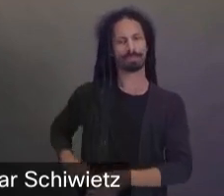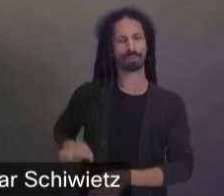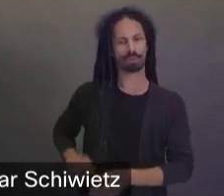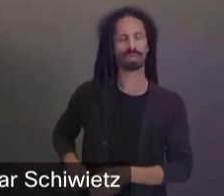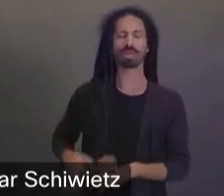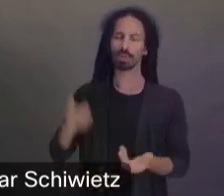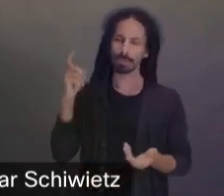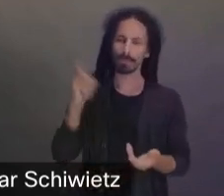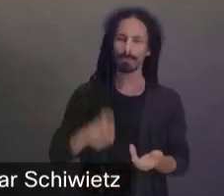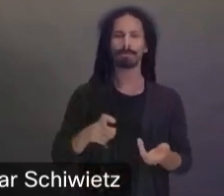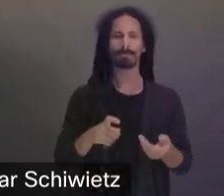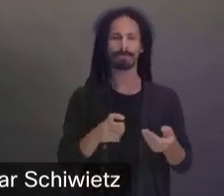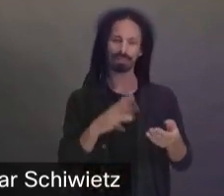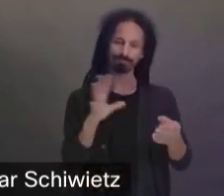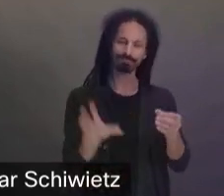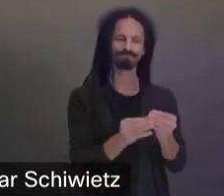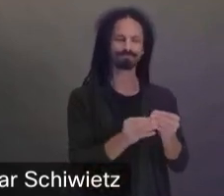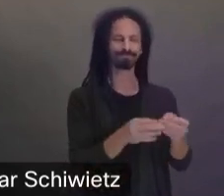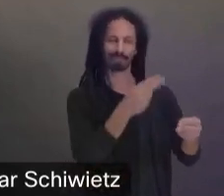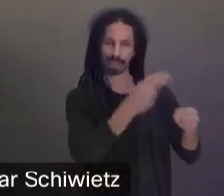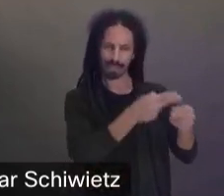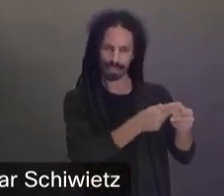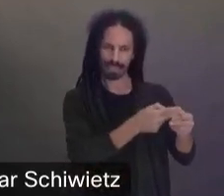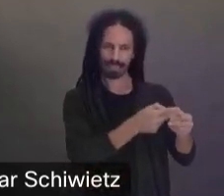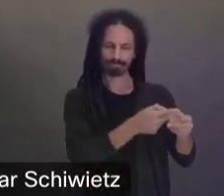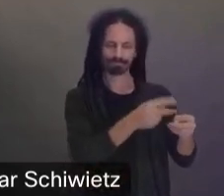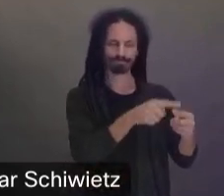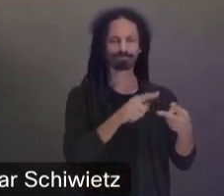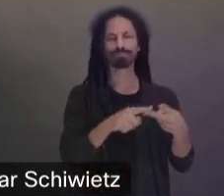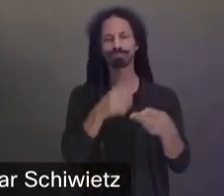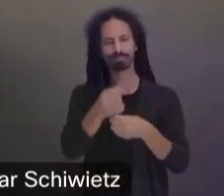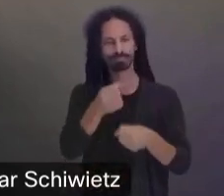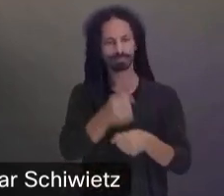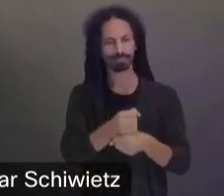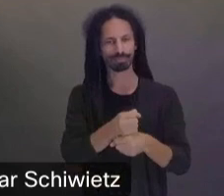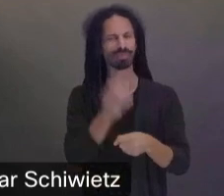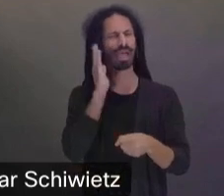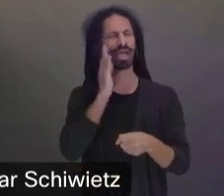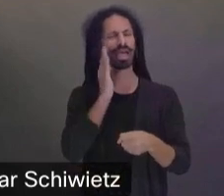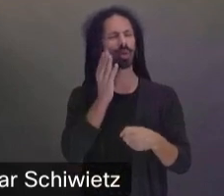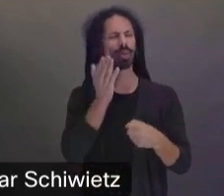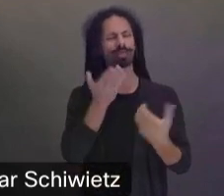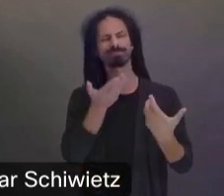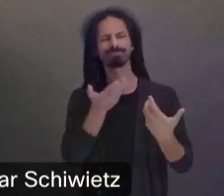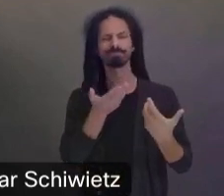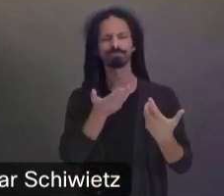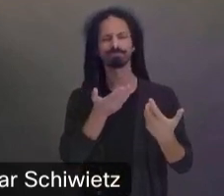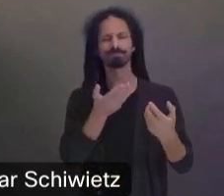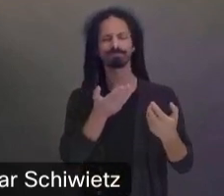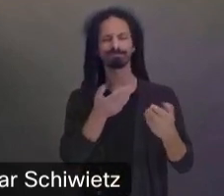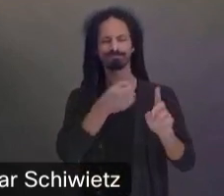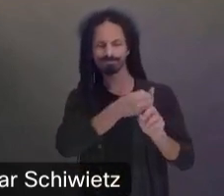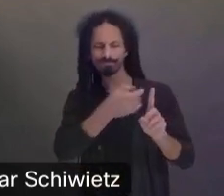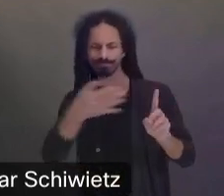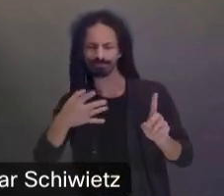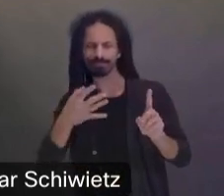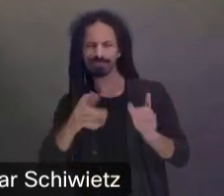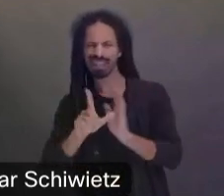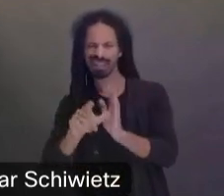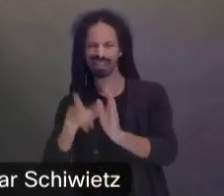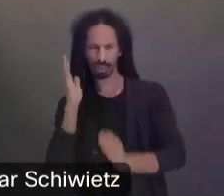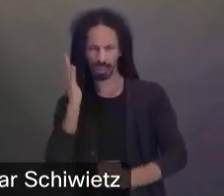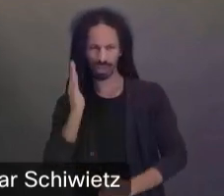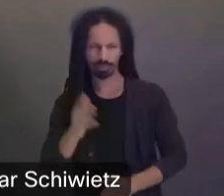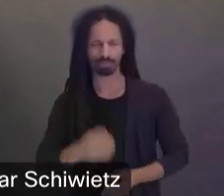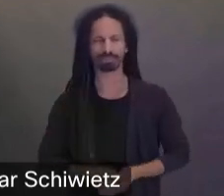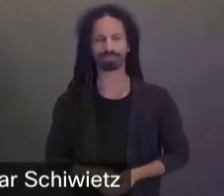date. And we'll expand on a little bit more about what that looks like later on. So these elements are